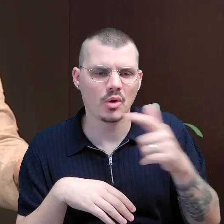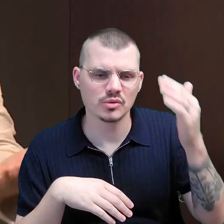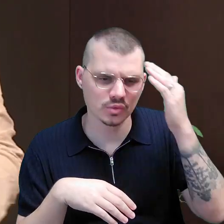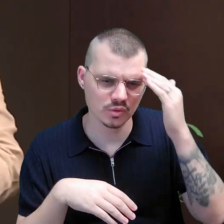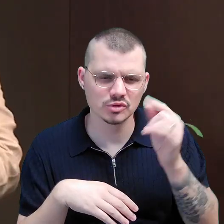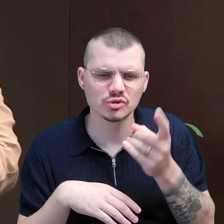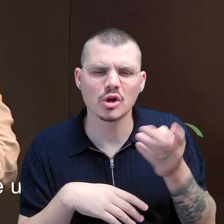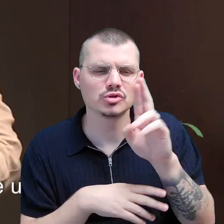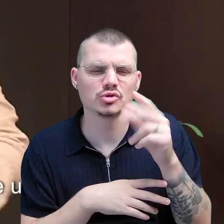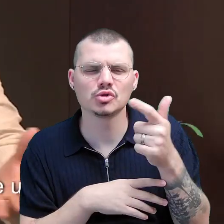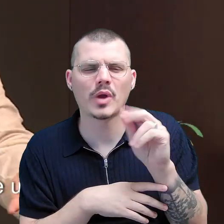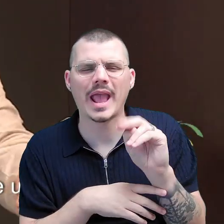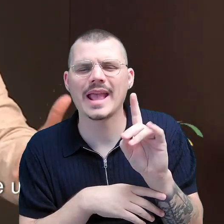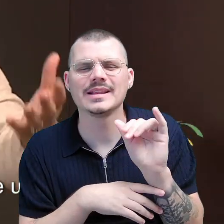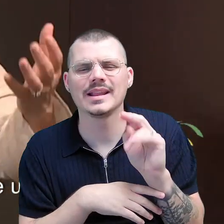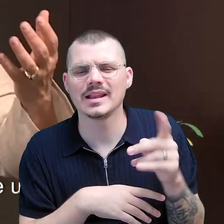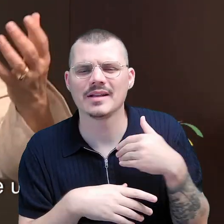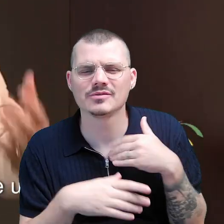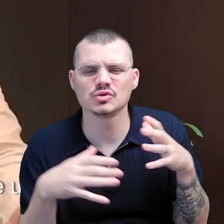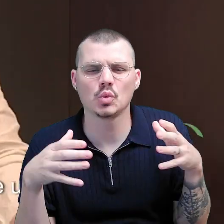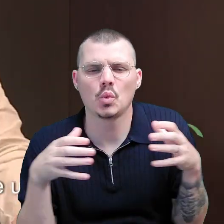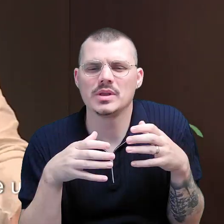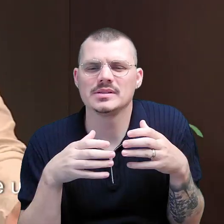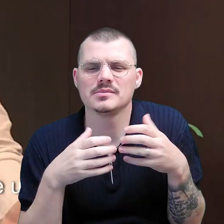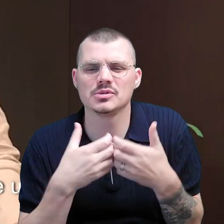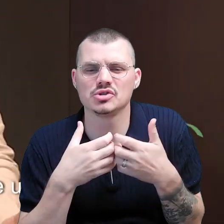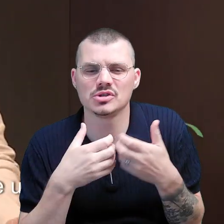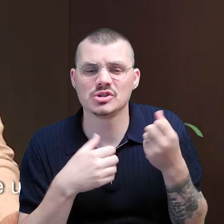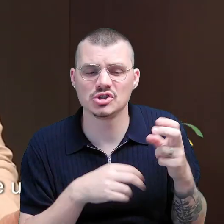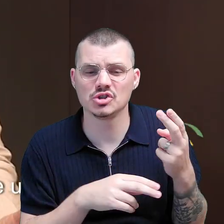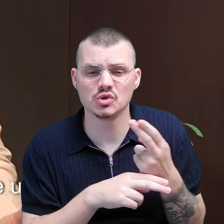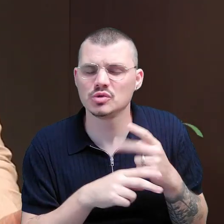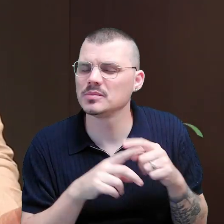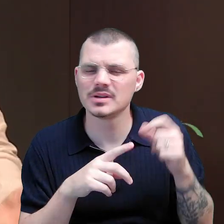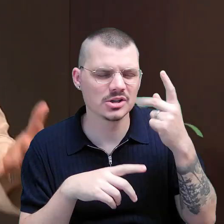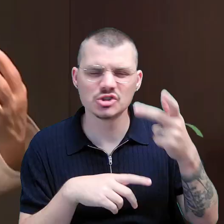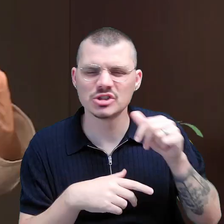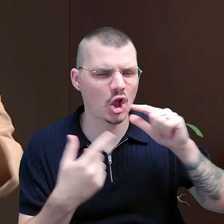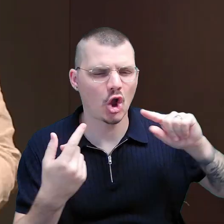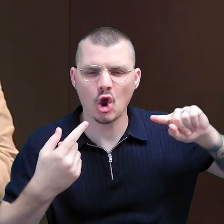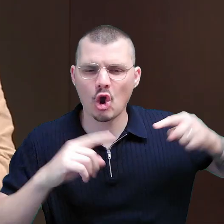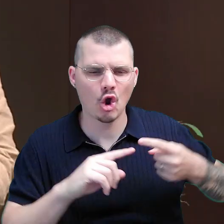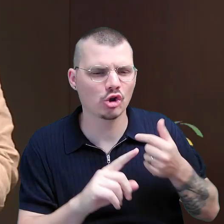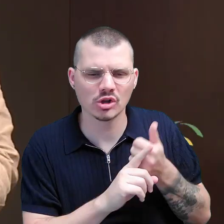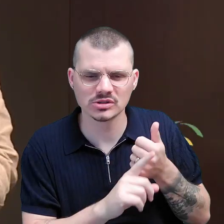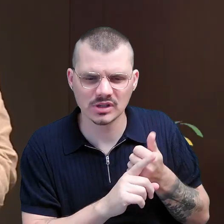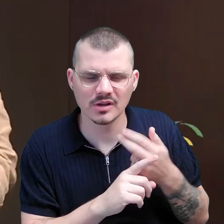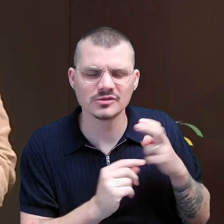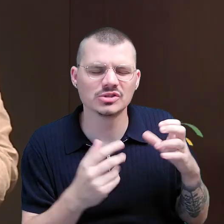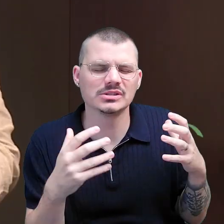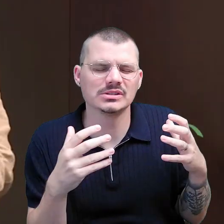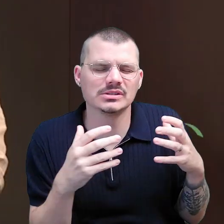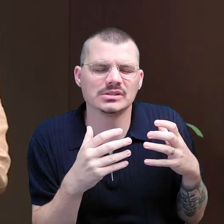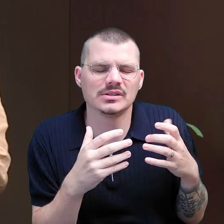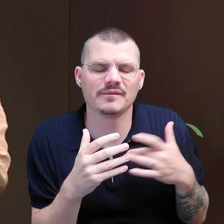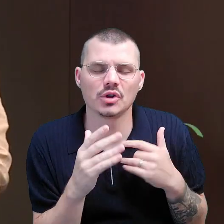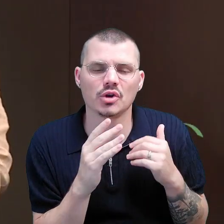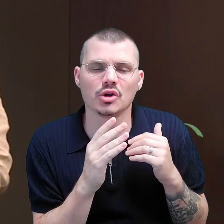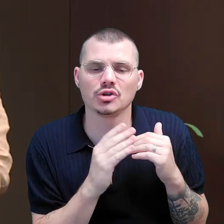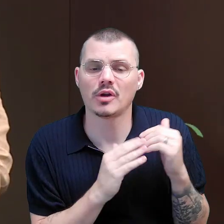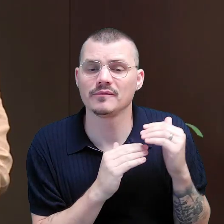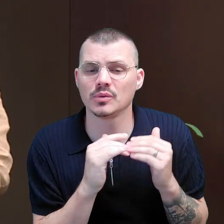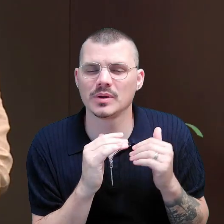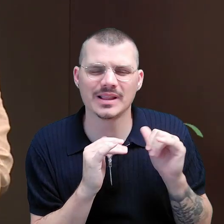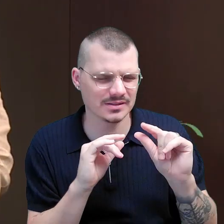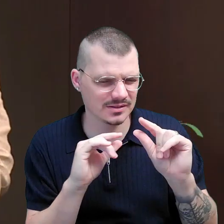know about Dr. Grandin's squeeze machine that she used, but she didn't hurt herself with it. She comforted herself